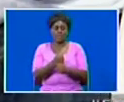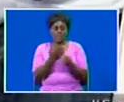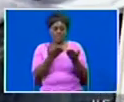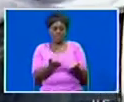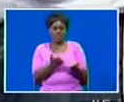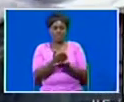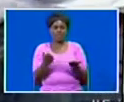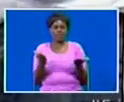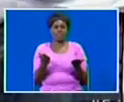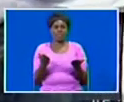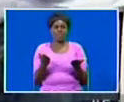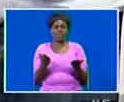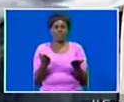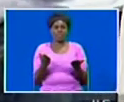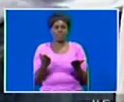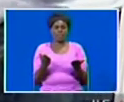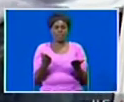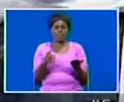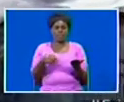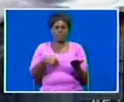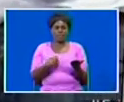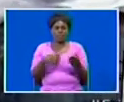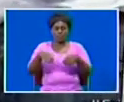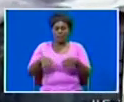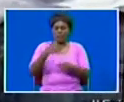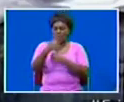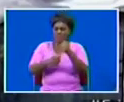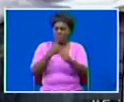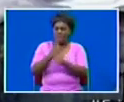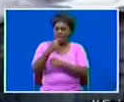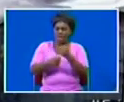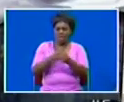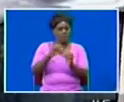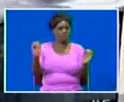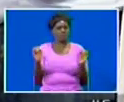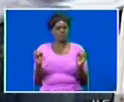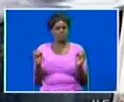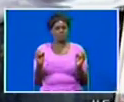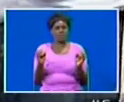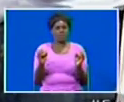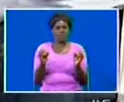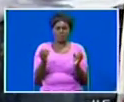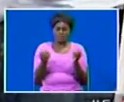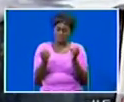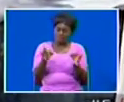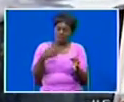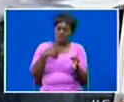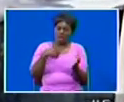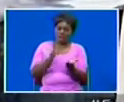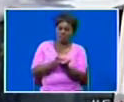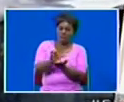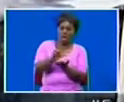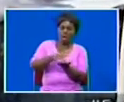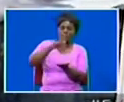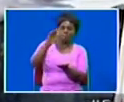is self-financing, so that we don't have to do a ride every year to educate the children. If we could build a big fund so that it's